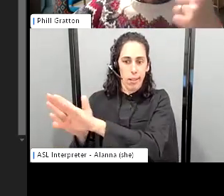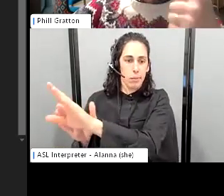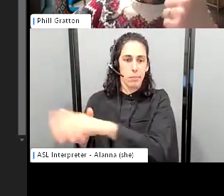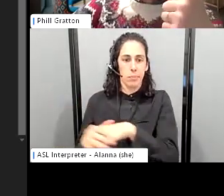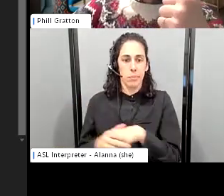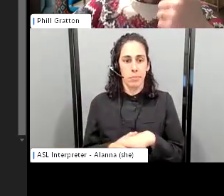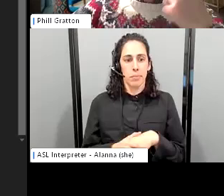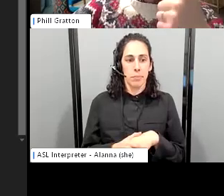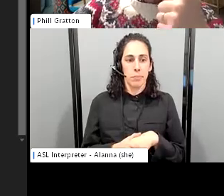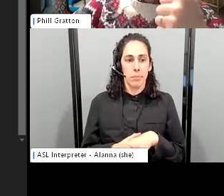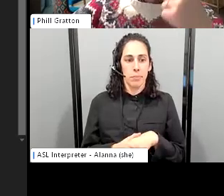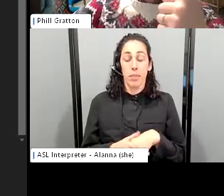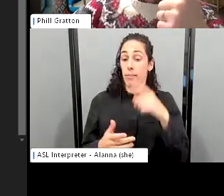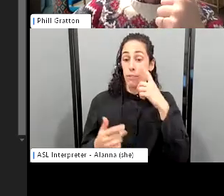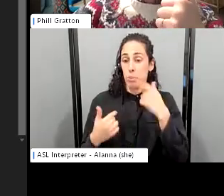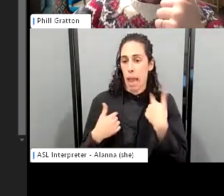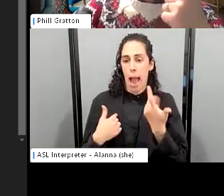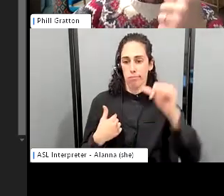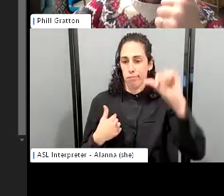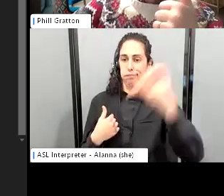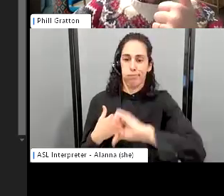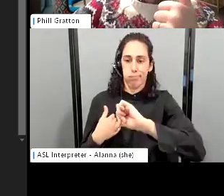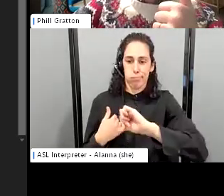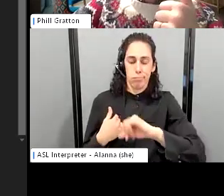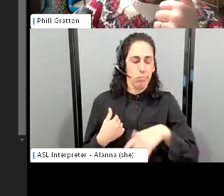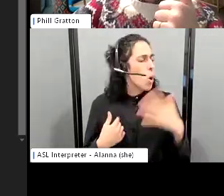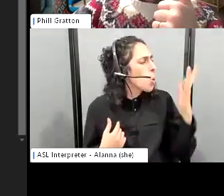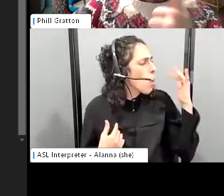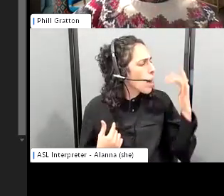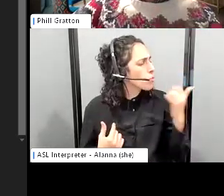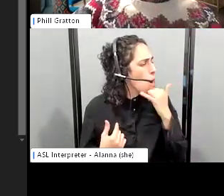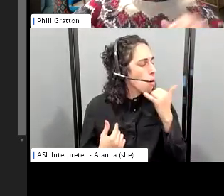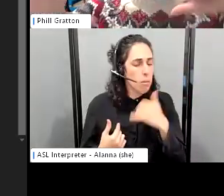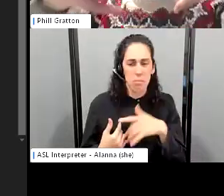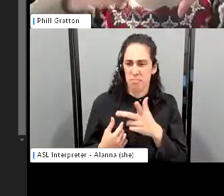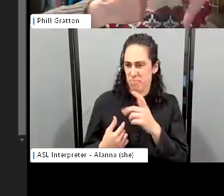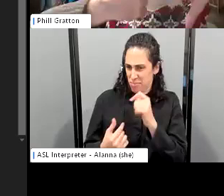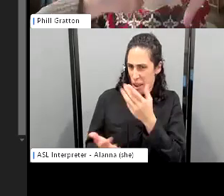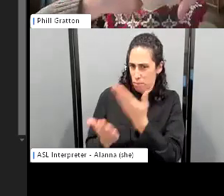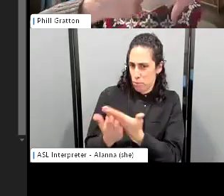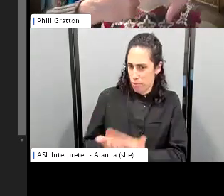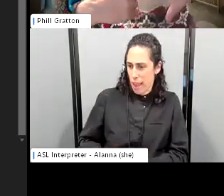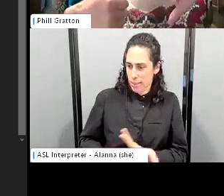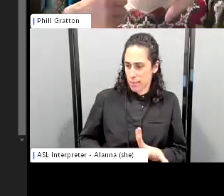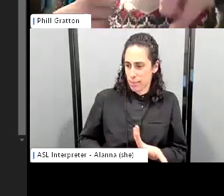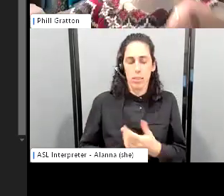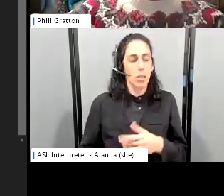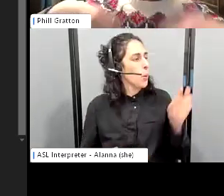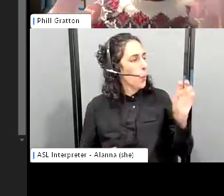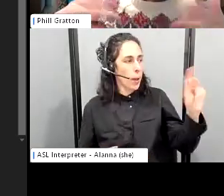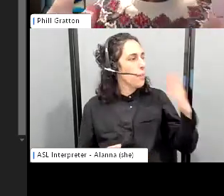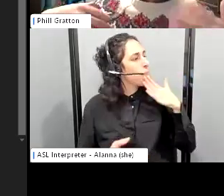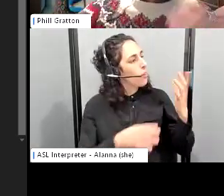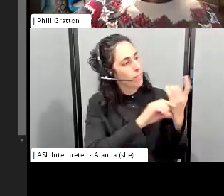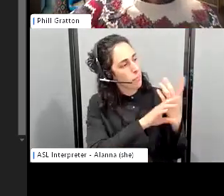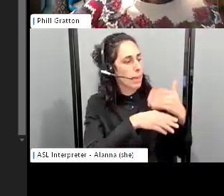go, thanks for your feedback. Next time I'll remember and try to do better. So that's the thumbs down and the thumbs up. That's what it is.